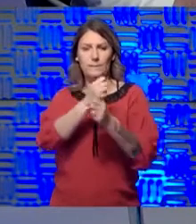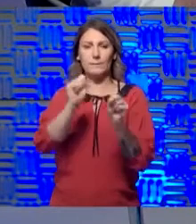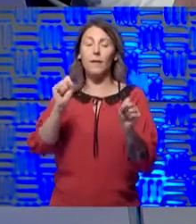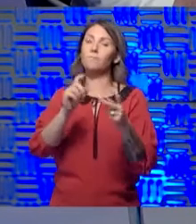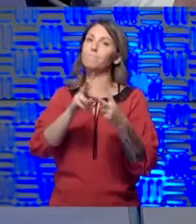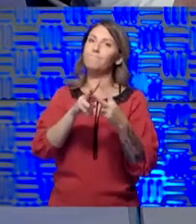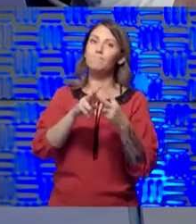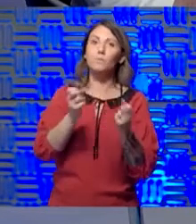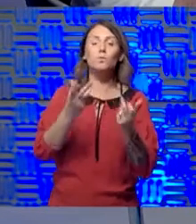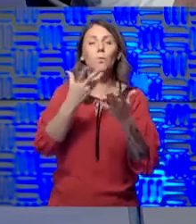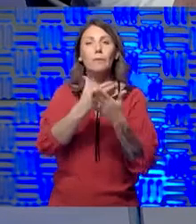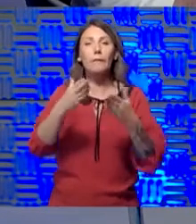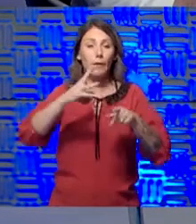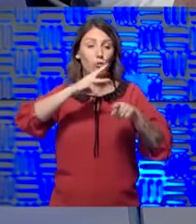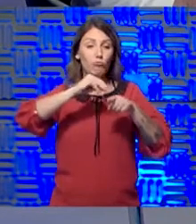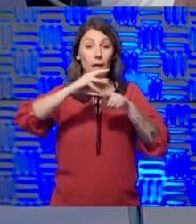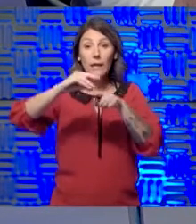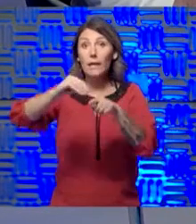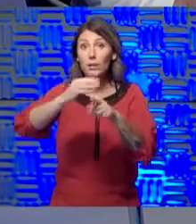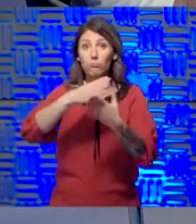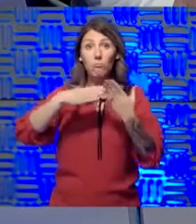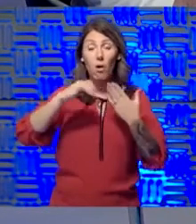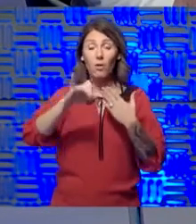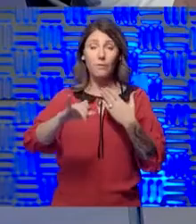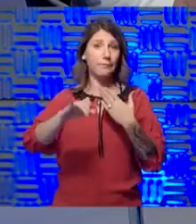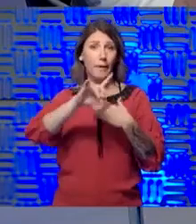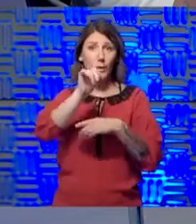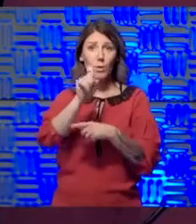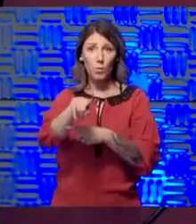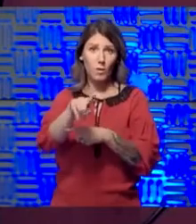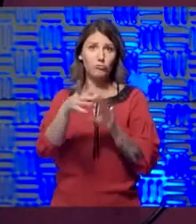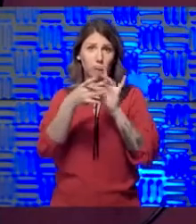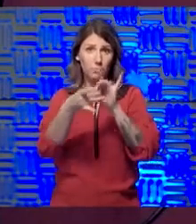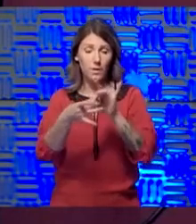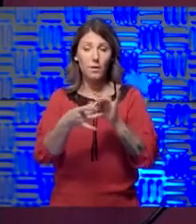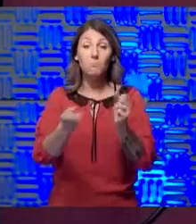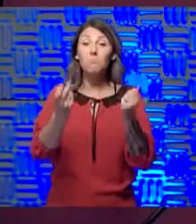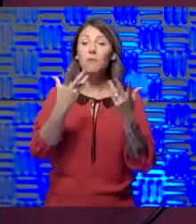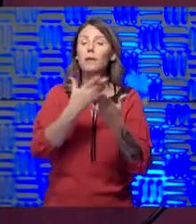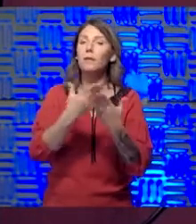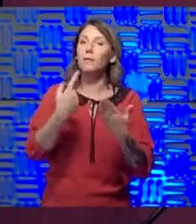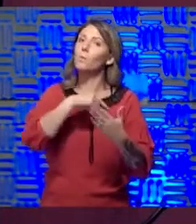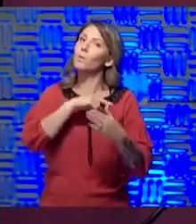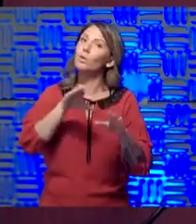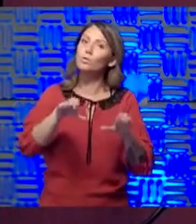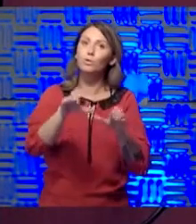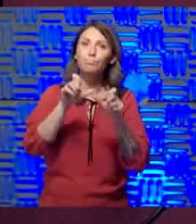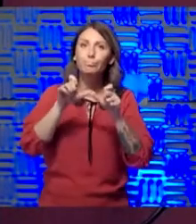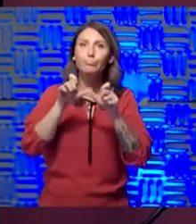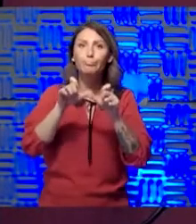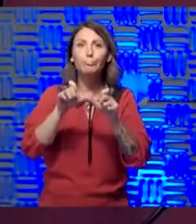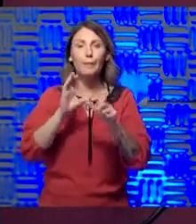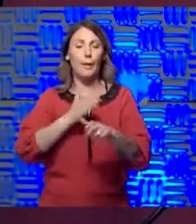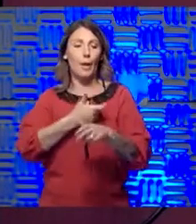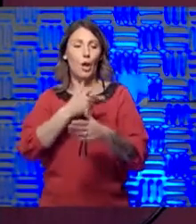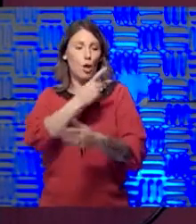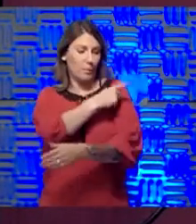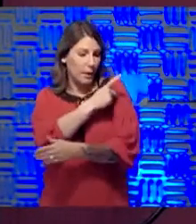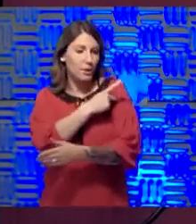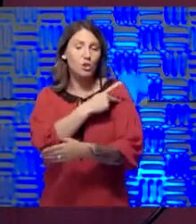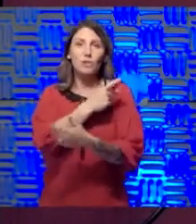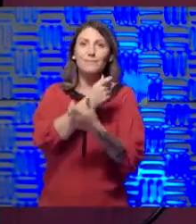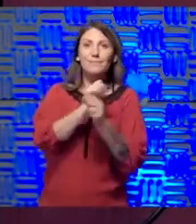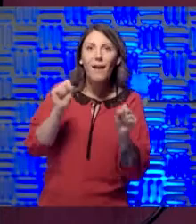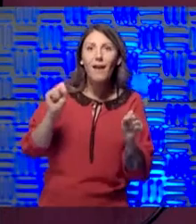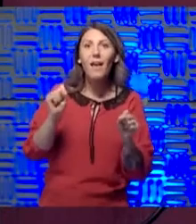things, the radiation treatment part of that question I think was getting at this as well. So many things that we're doing to keep our patients safe in the ambulatory environment, right? People